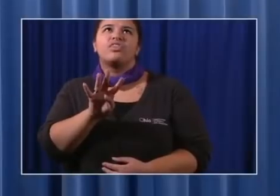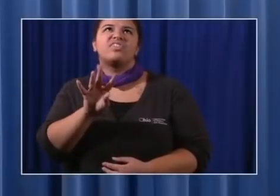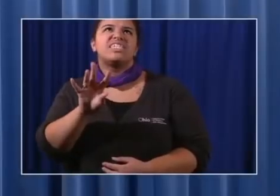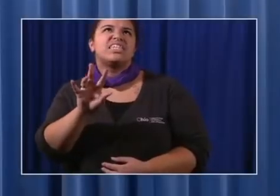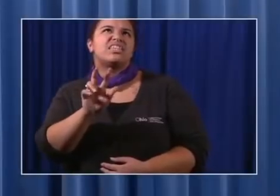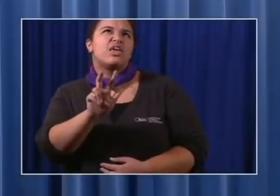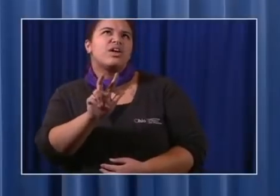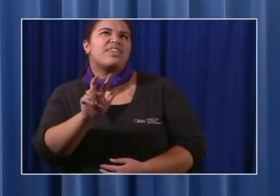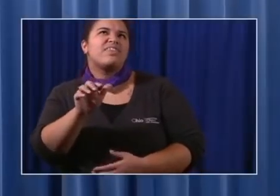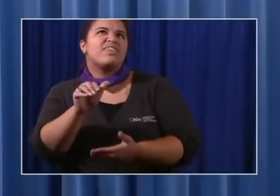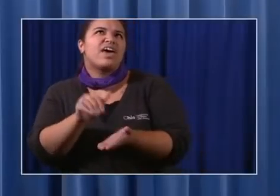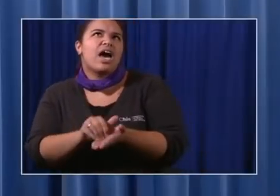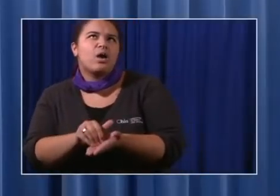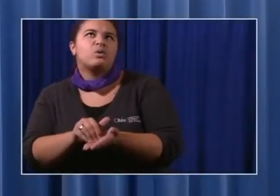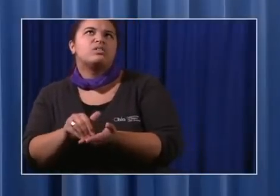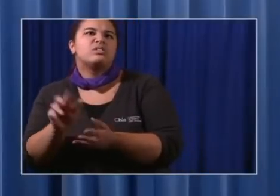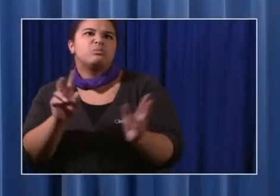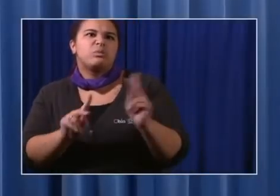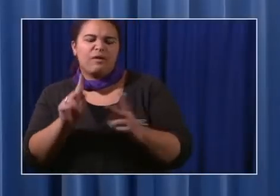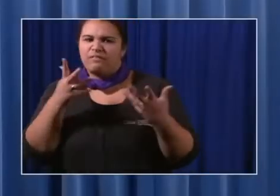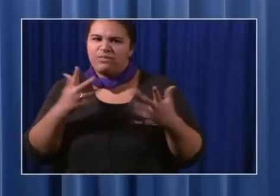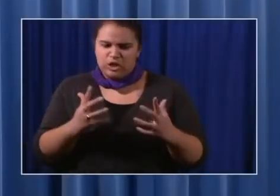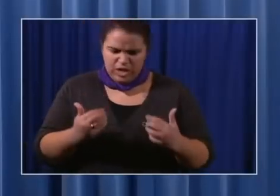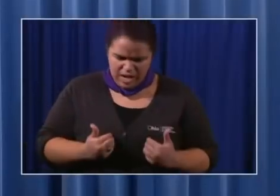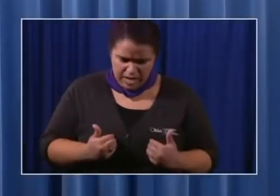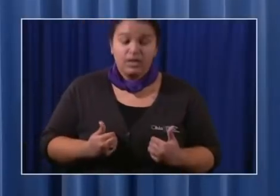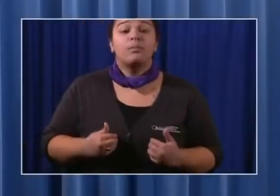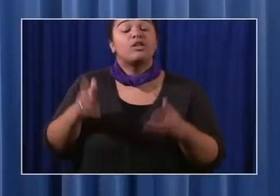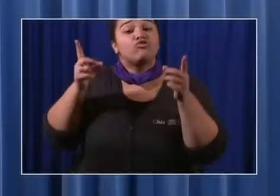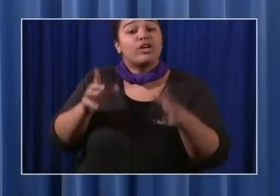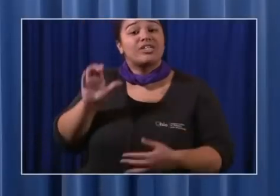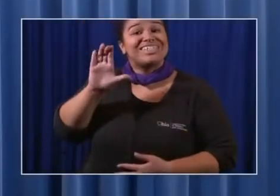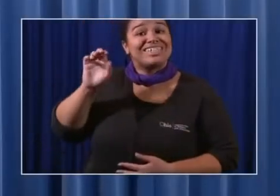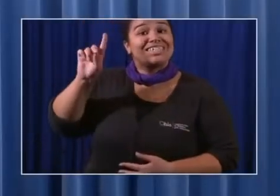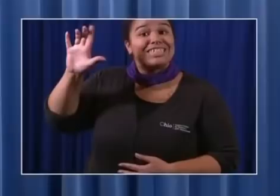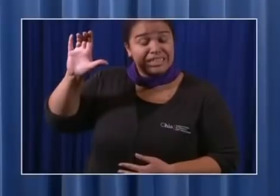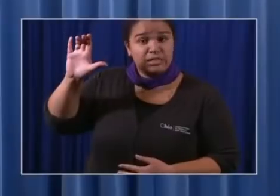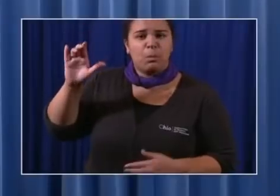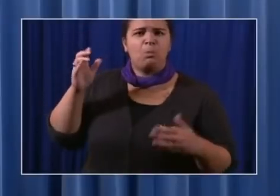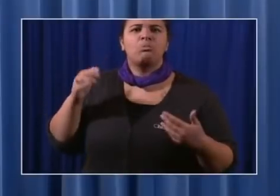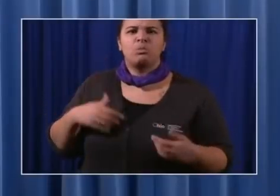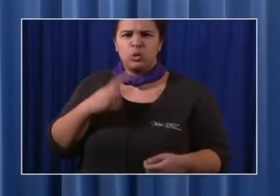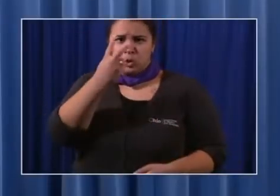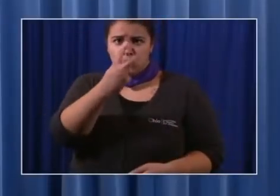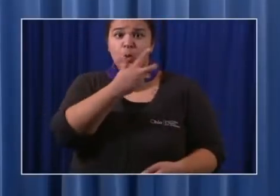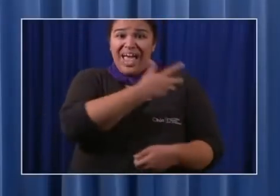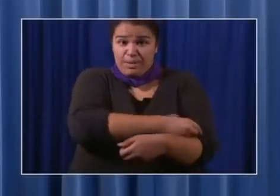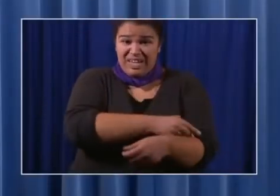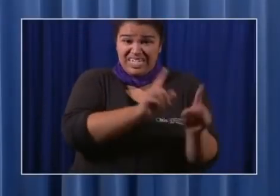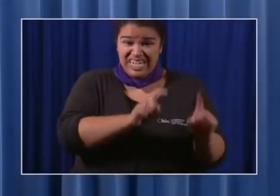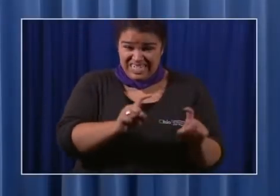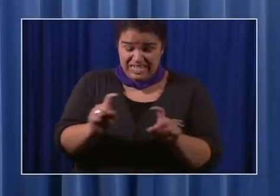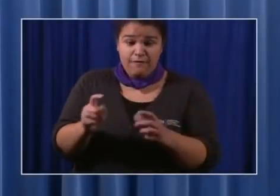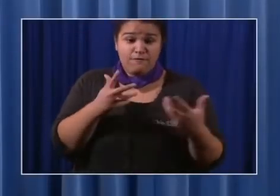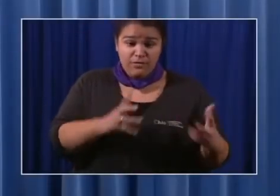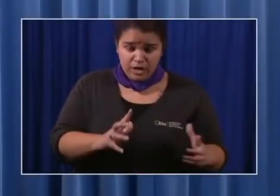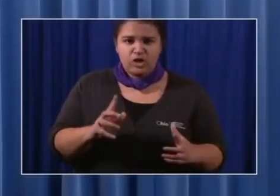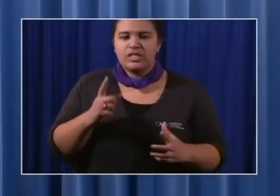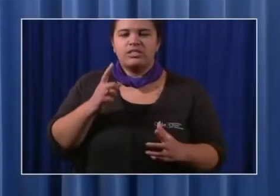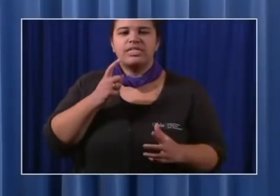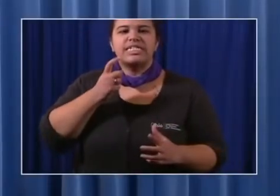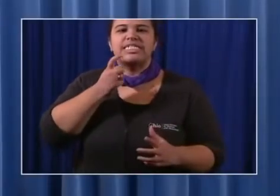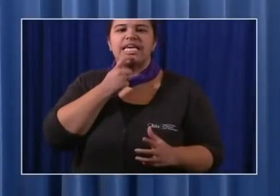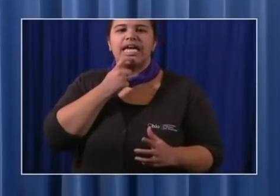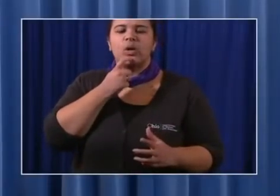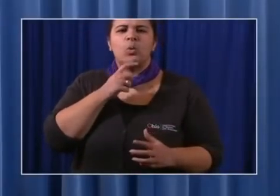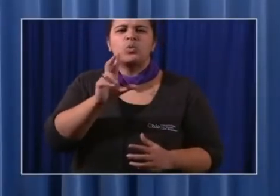However, the director of the CDC, after 2 antibody studies of 10 states, has twice confirmed that number to be about 10 times